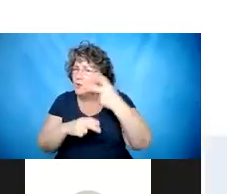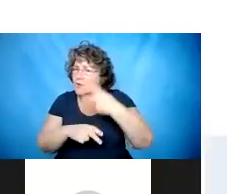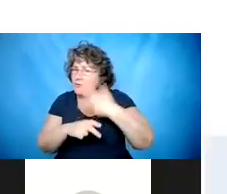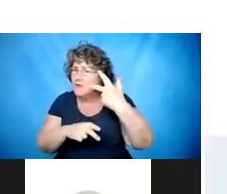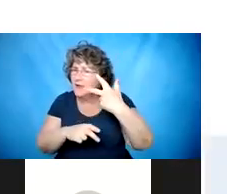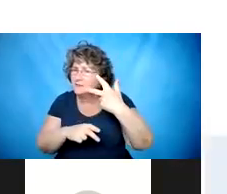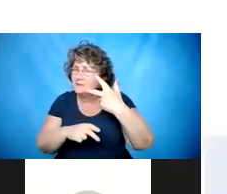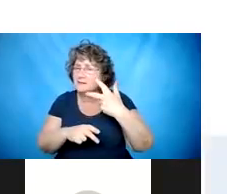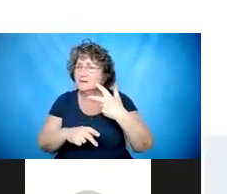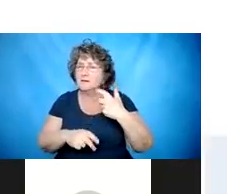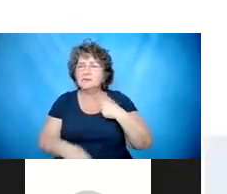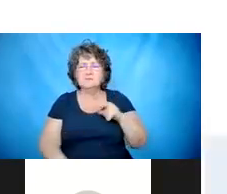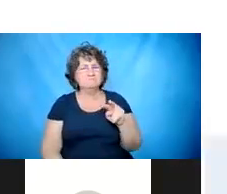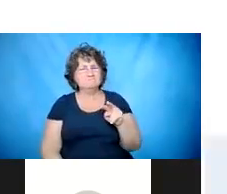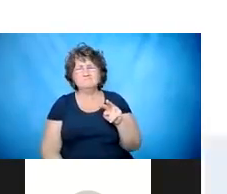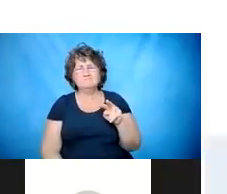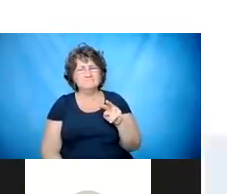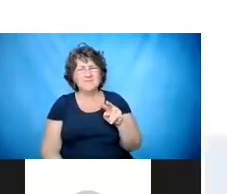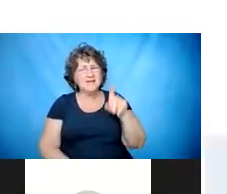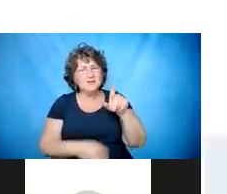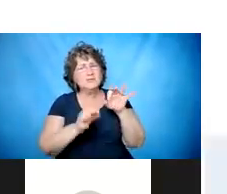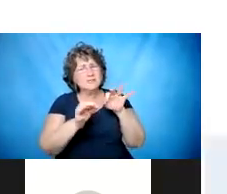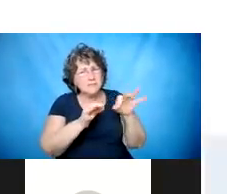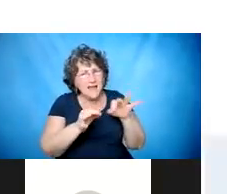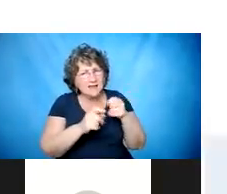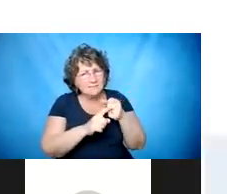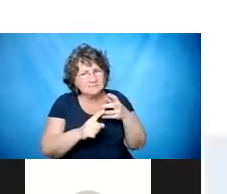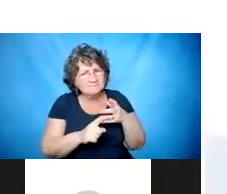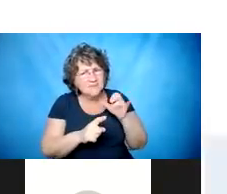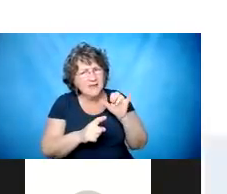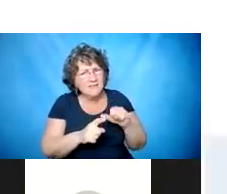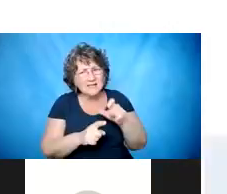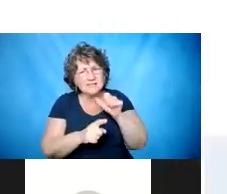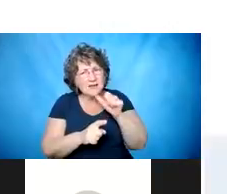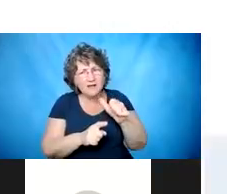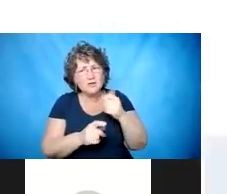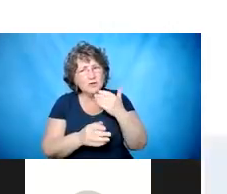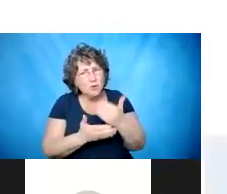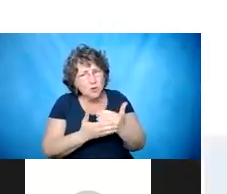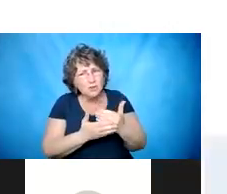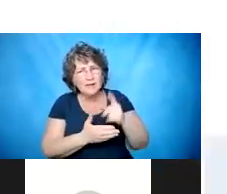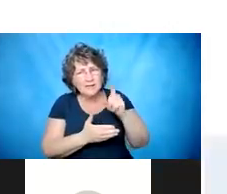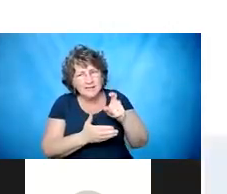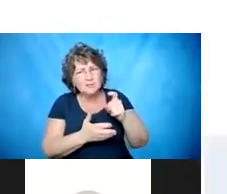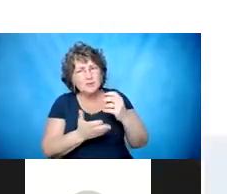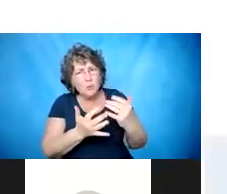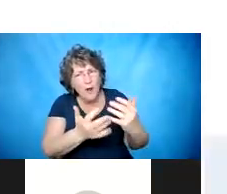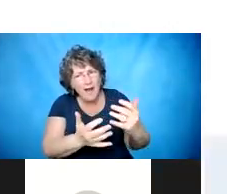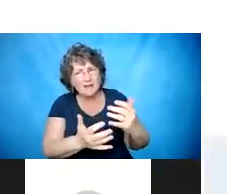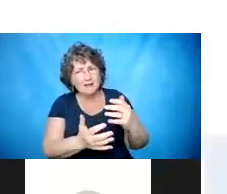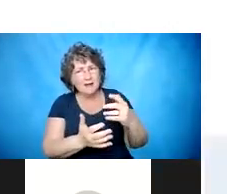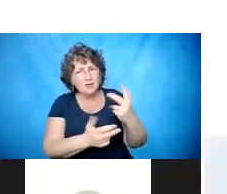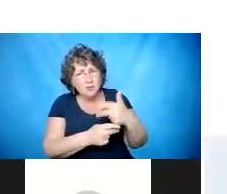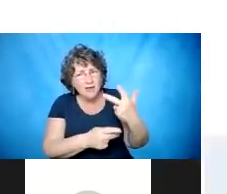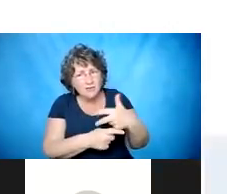type. And it can cause some damage and breakage. And suggested that we use the money so